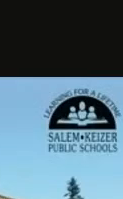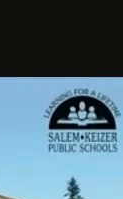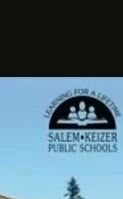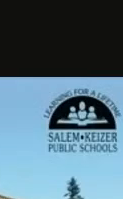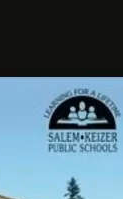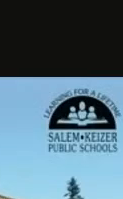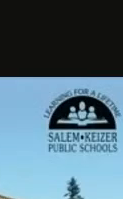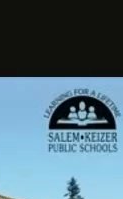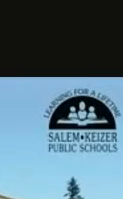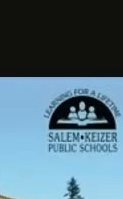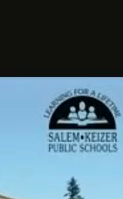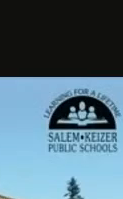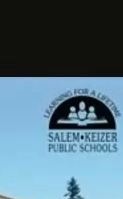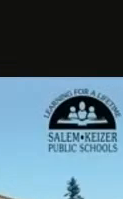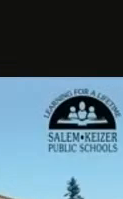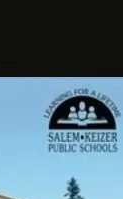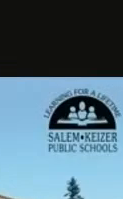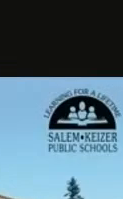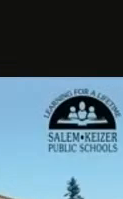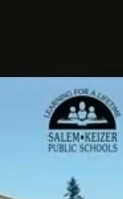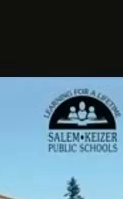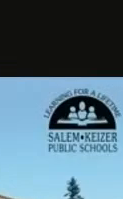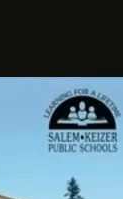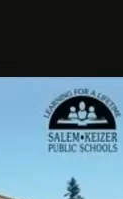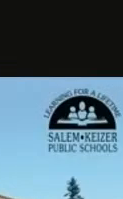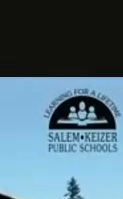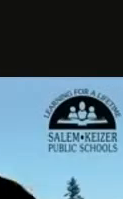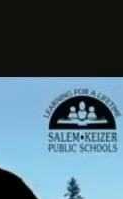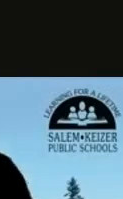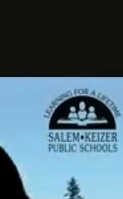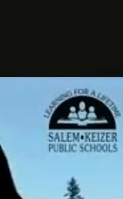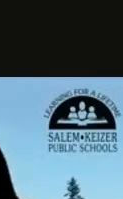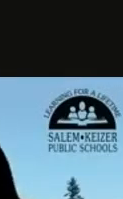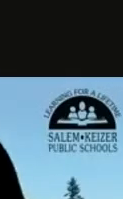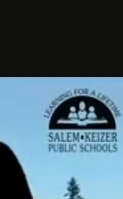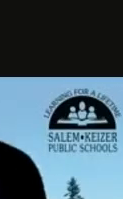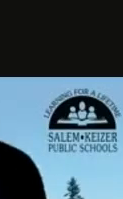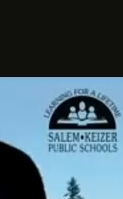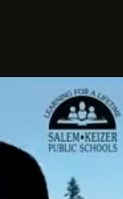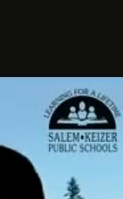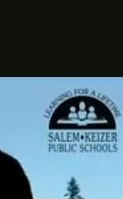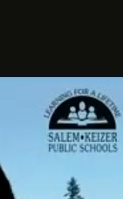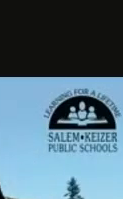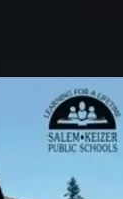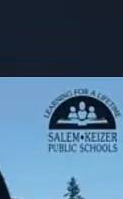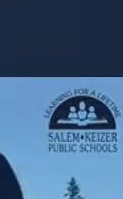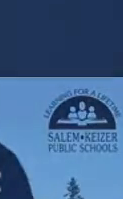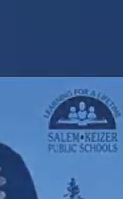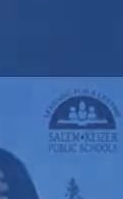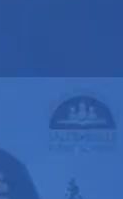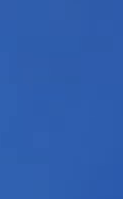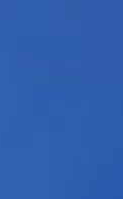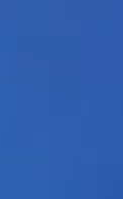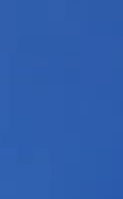was clear. Next is the Pledge of Allegiance. You could please stand for the pledge.